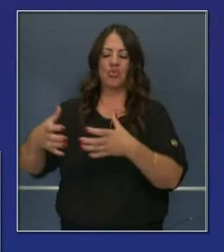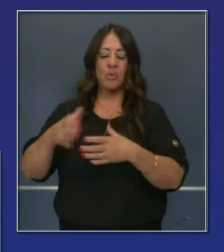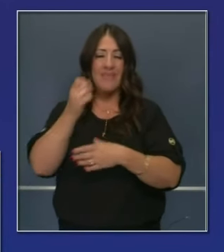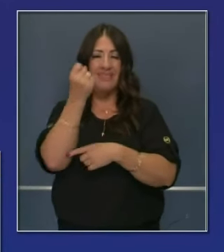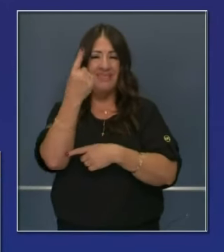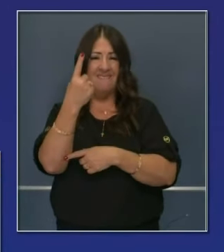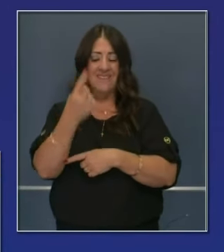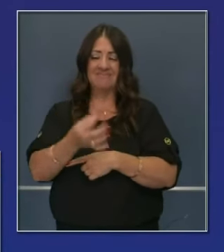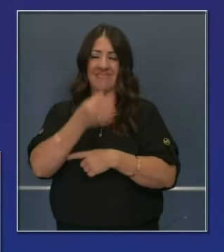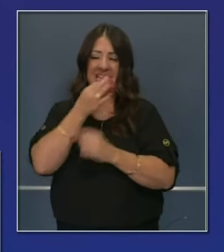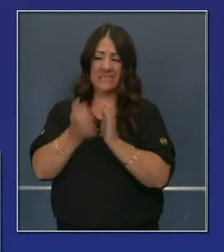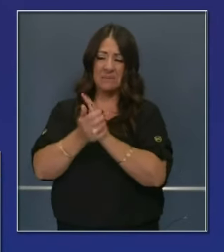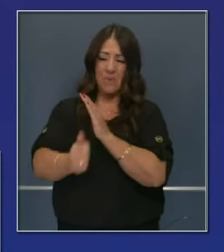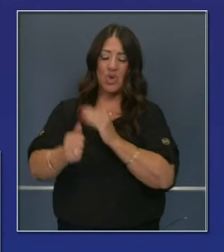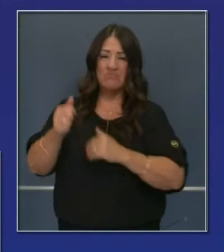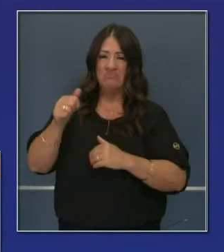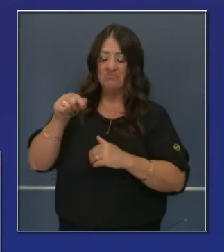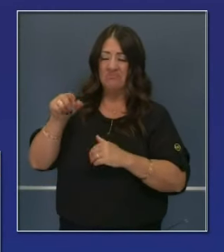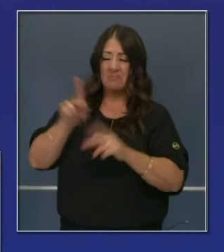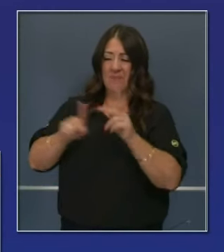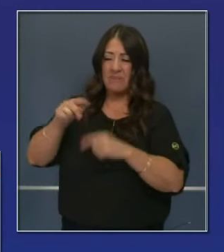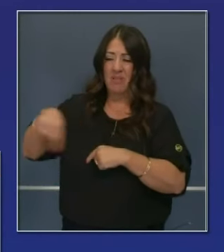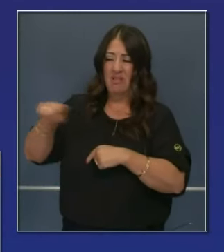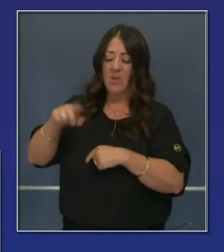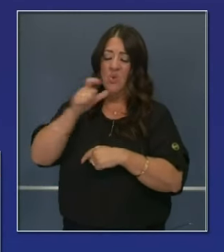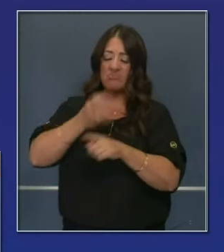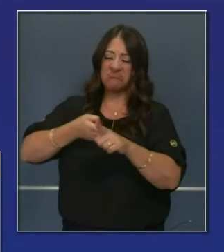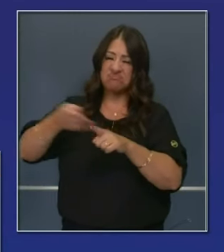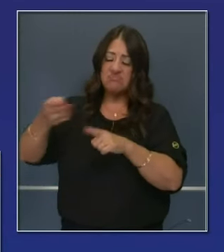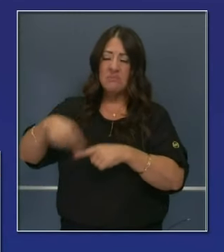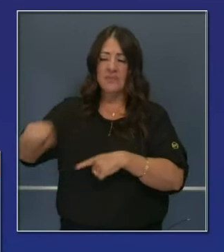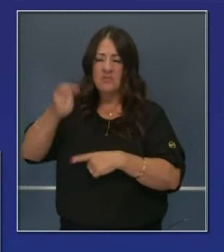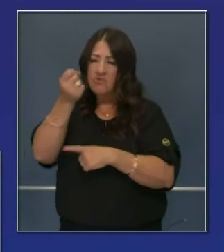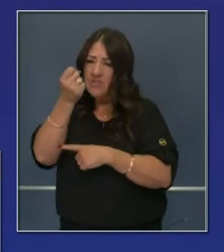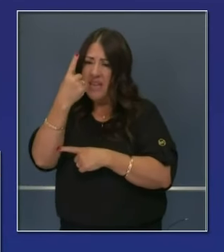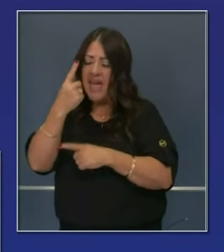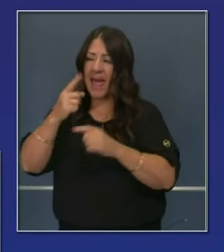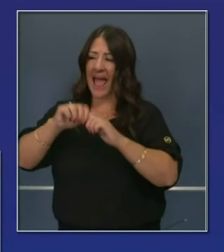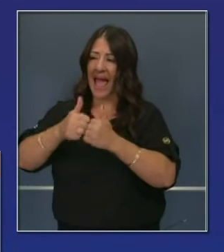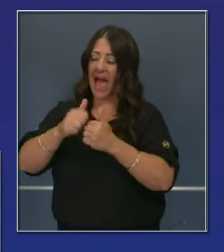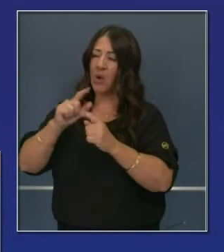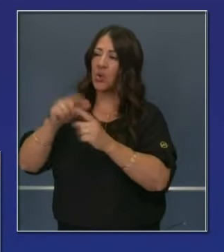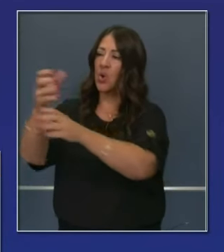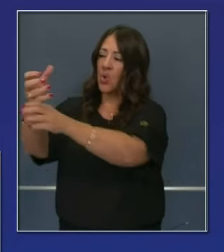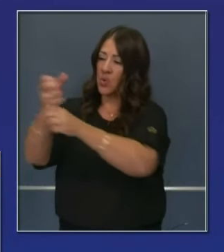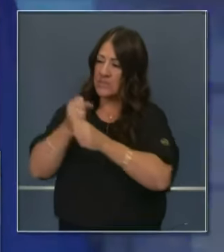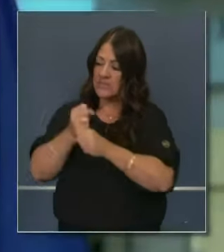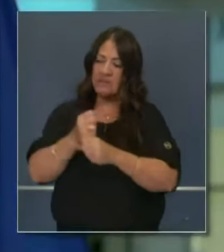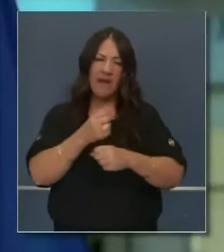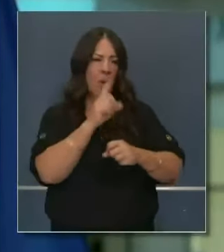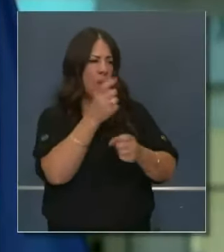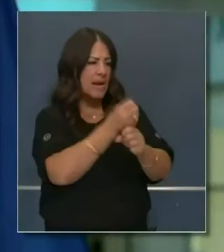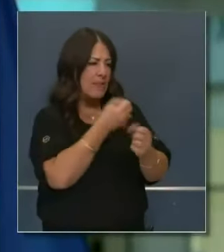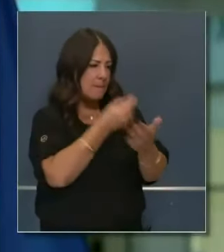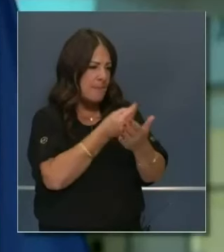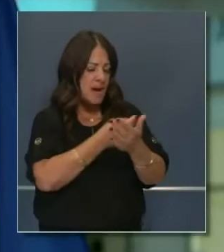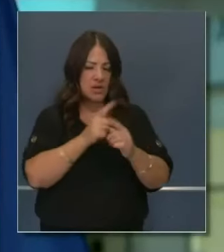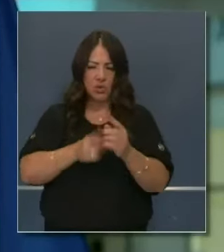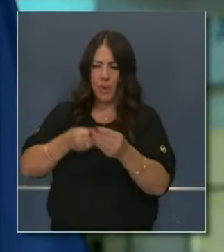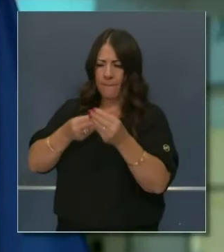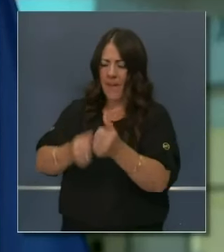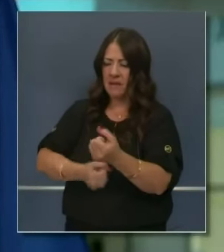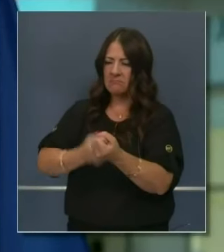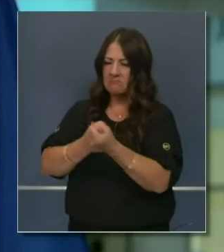11 experts in their field that understand distribution, financing, epidemiology,